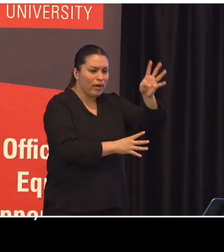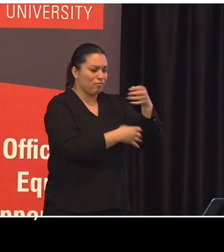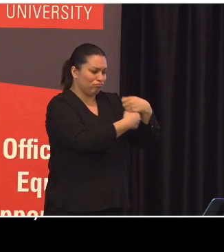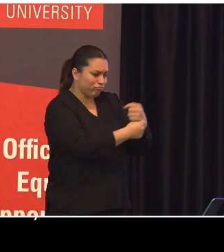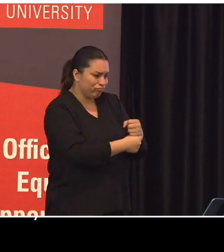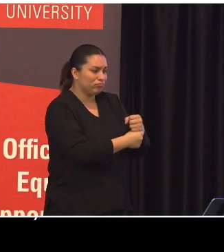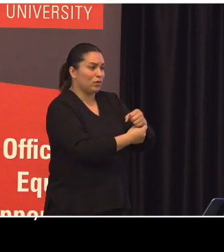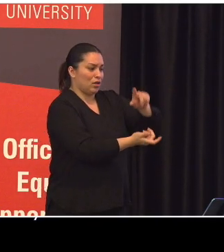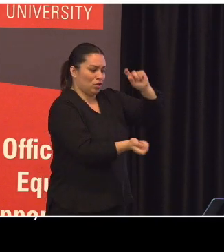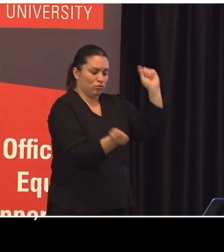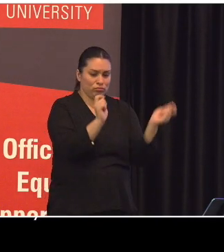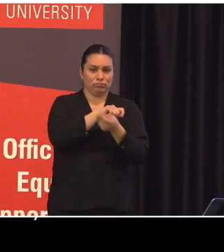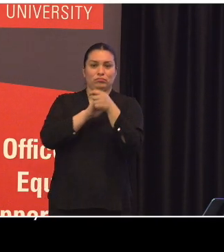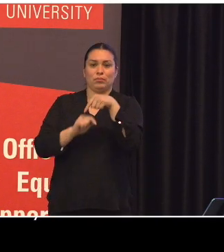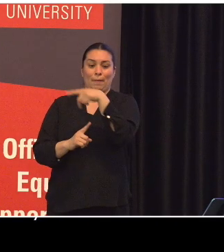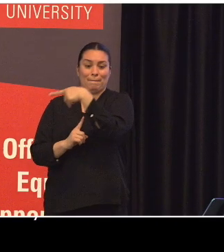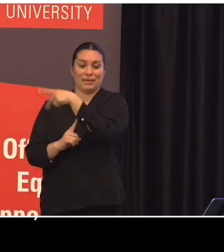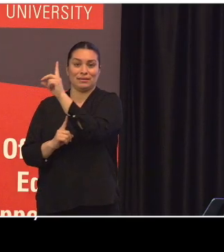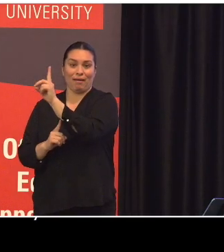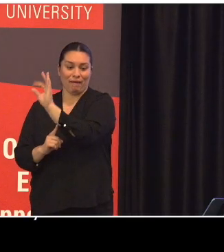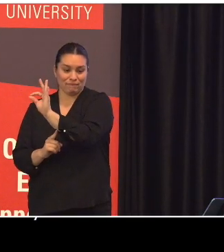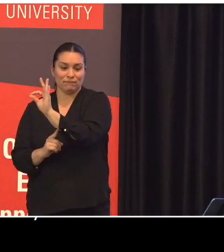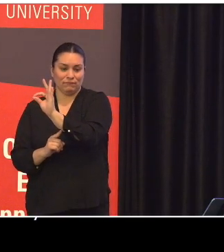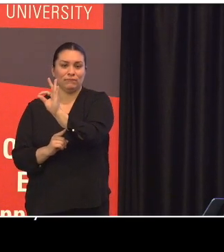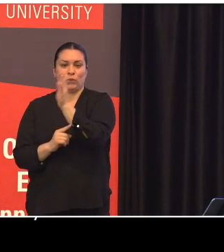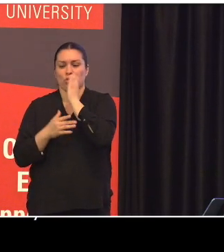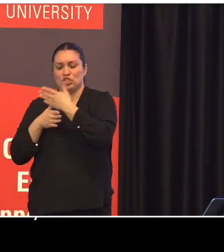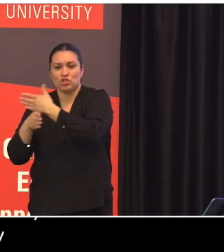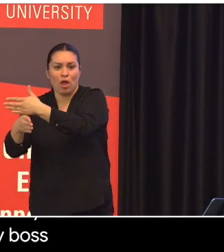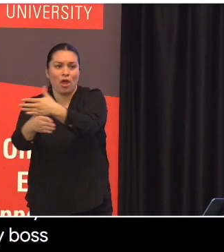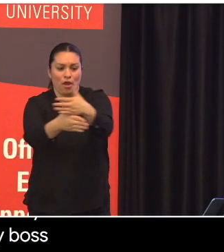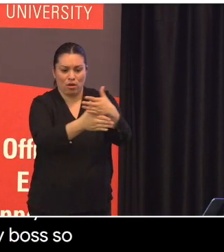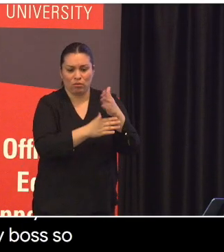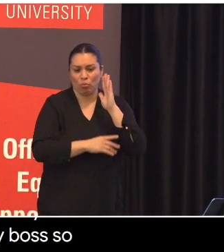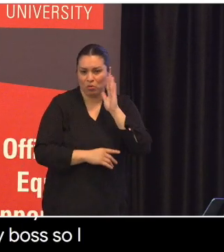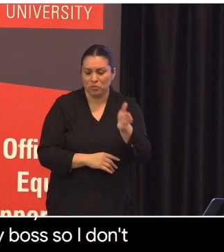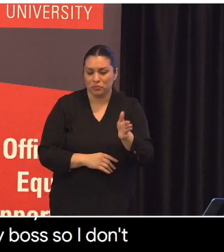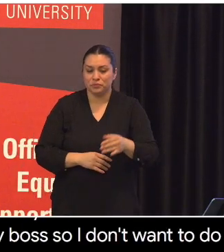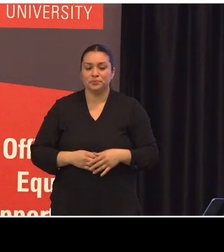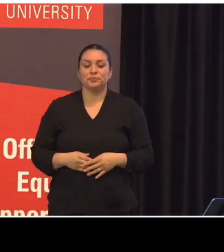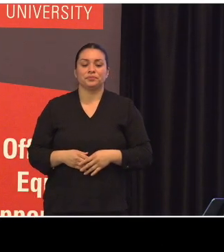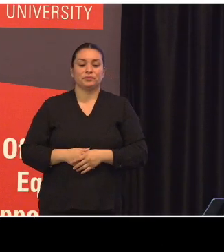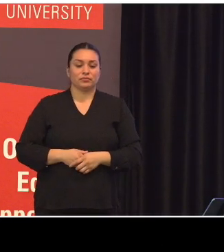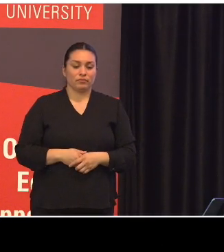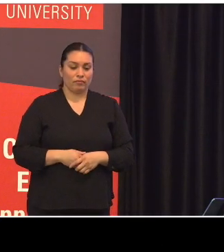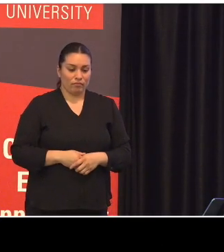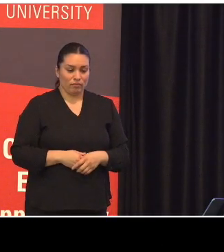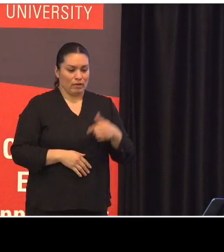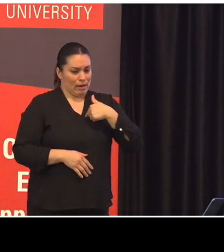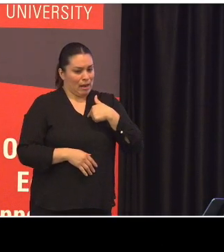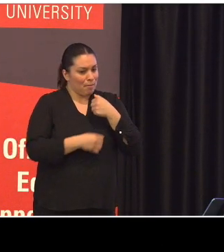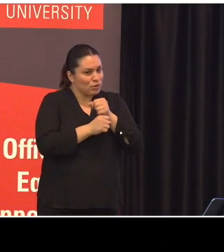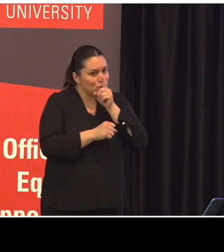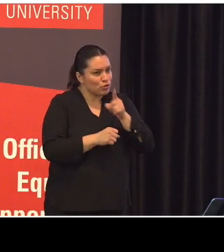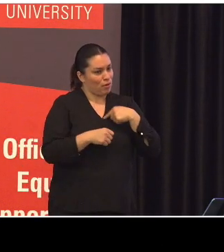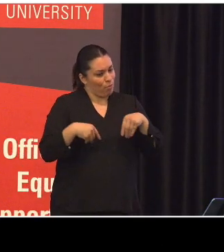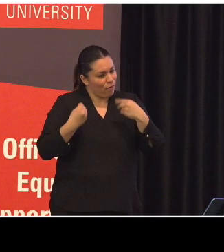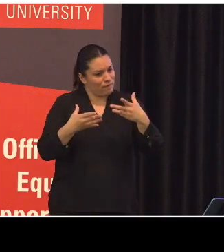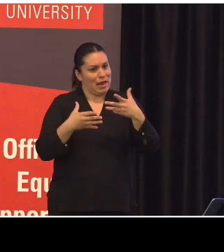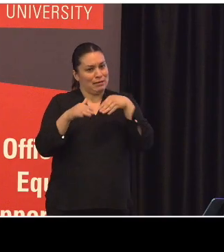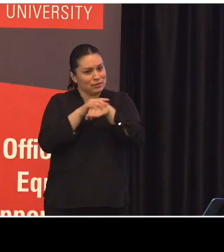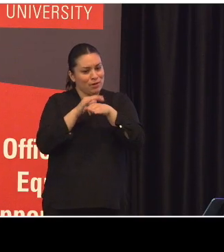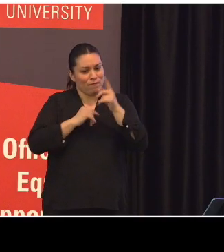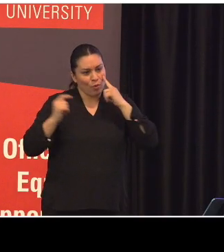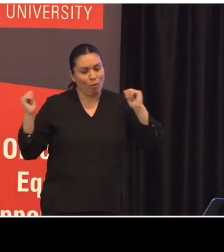It makes my CEOs cringe. And they're my boss, so I don't wanna do that. So some things to remember. Use the